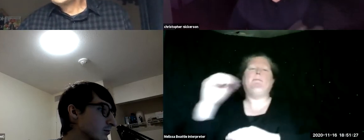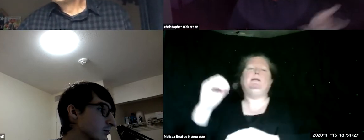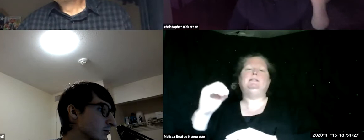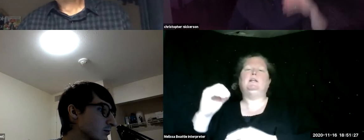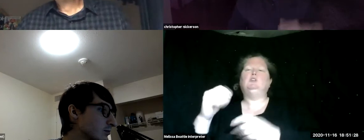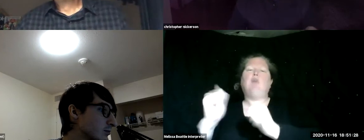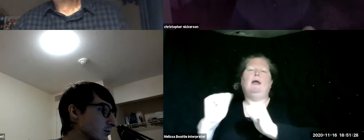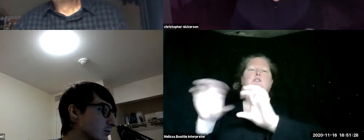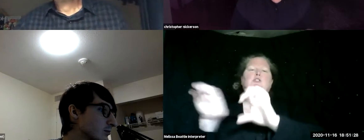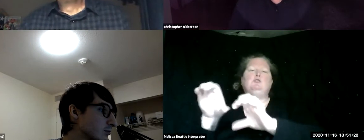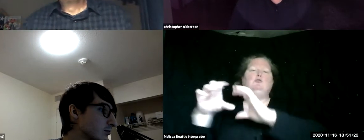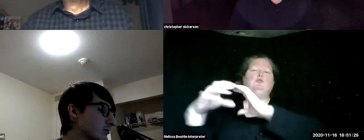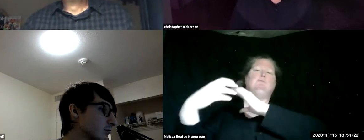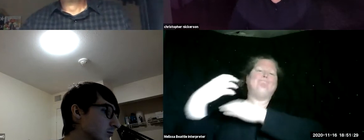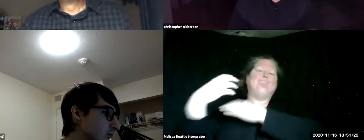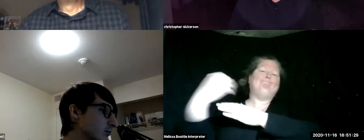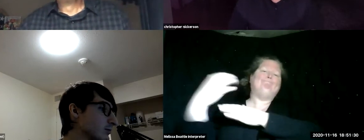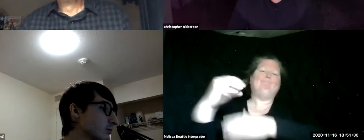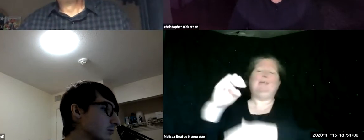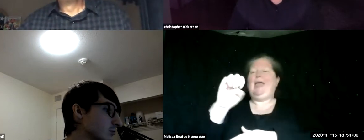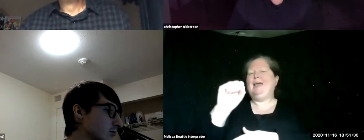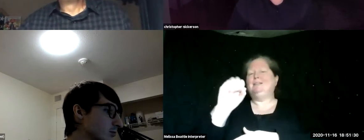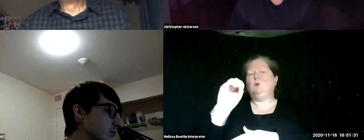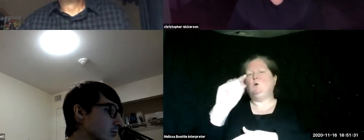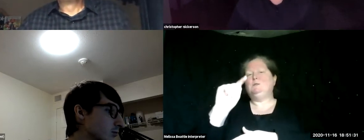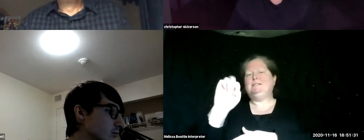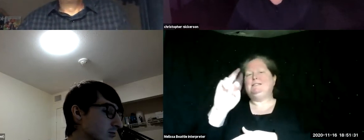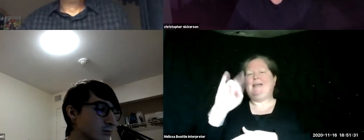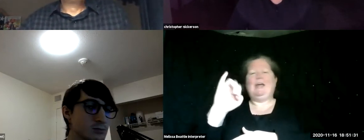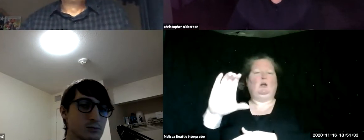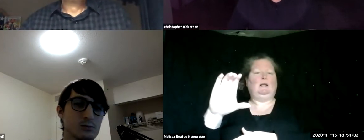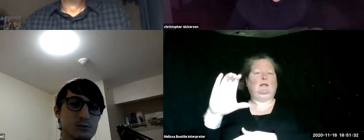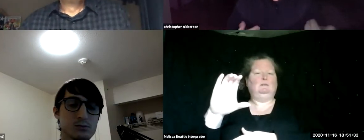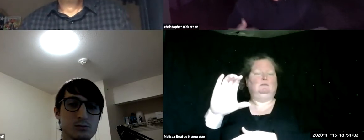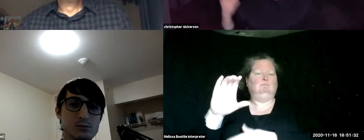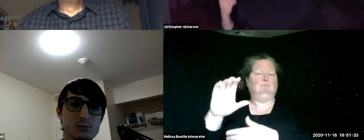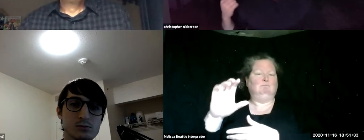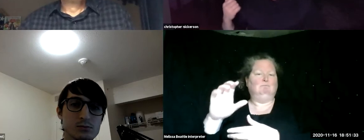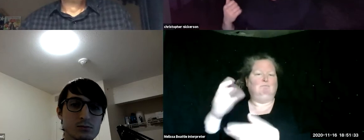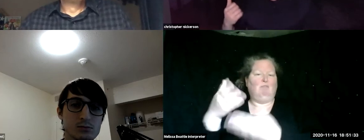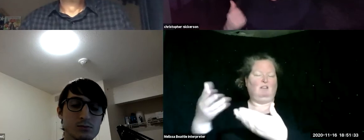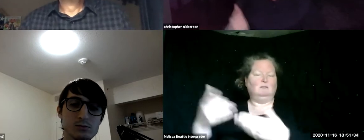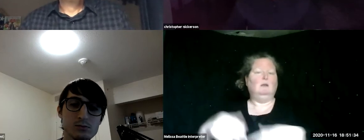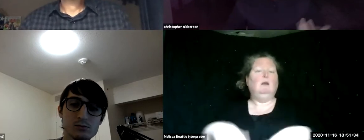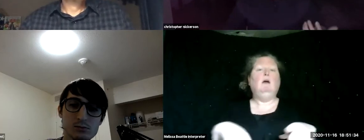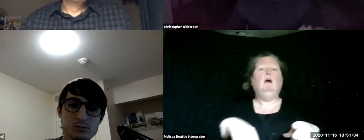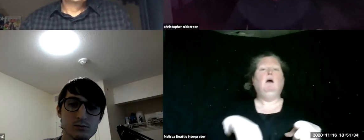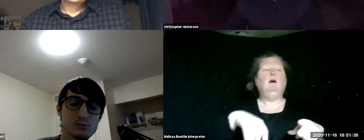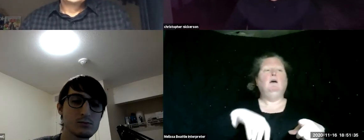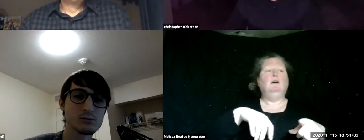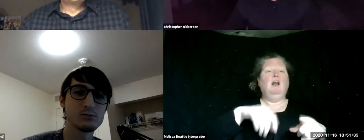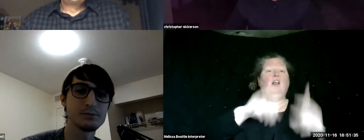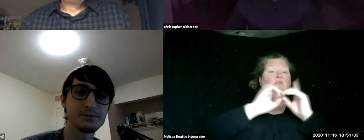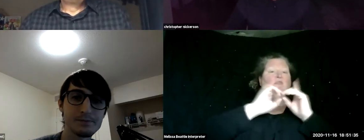know, the donut shop, right? What are the people in the donut shop's passwords? You know, like, what are the passwords for their own bank accounts? Like, do they understand